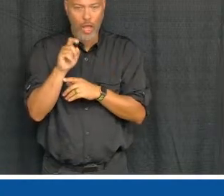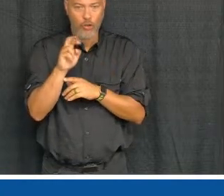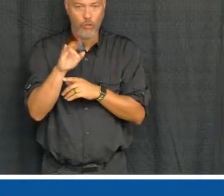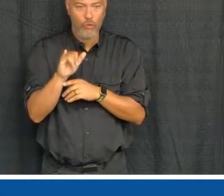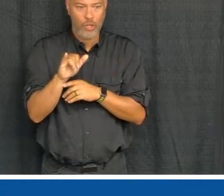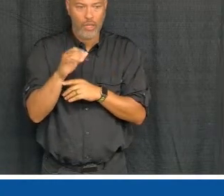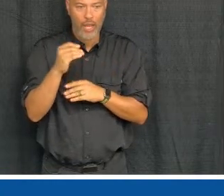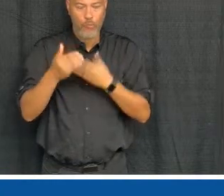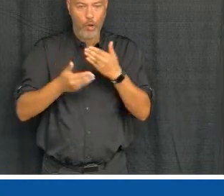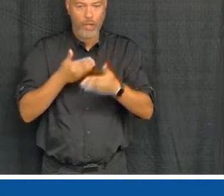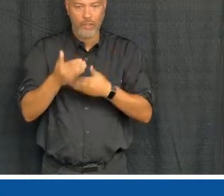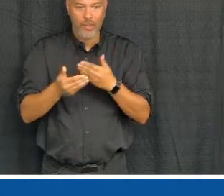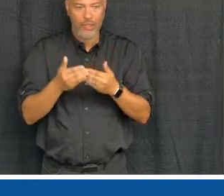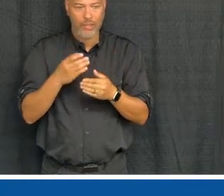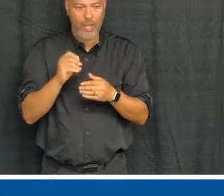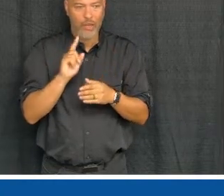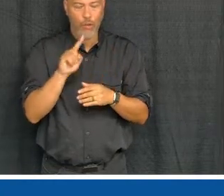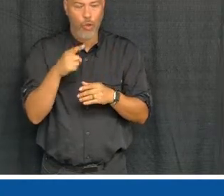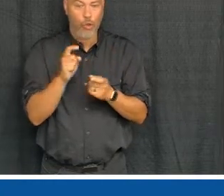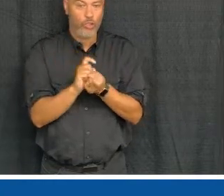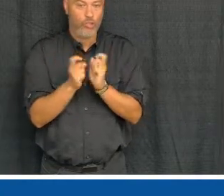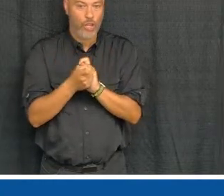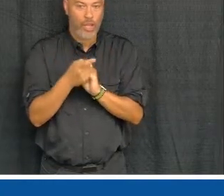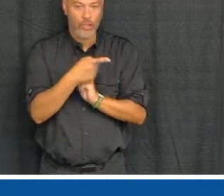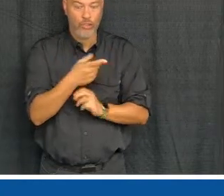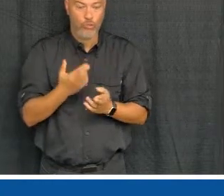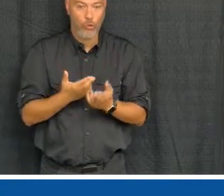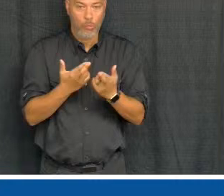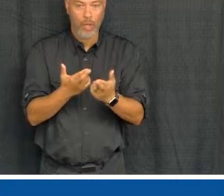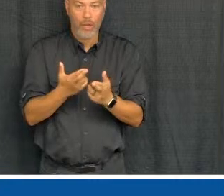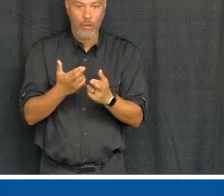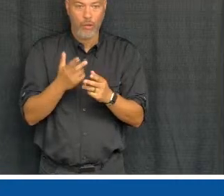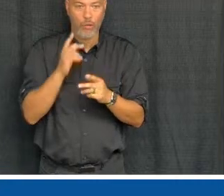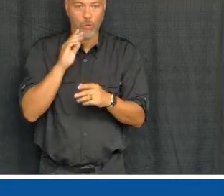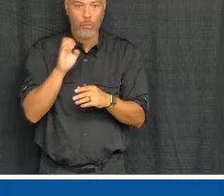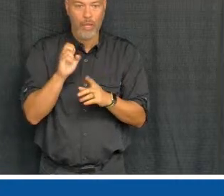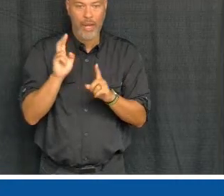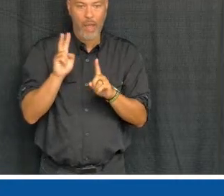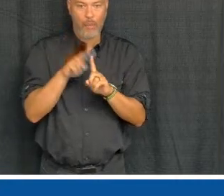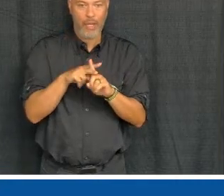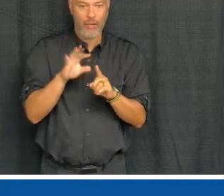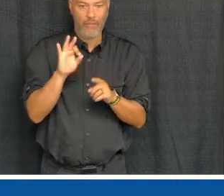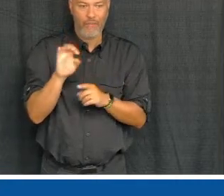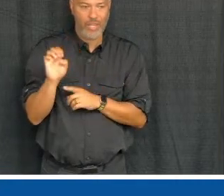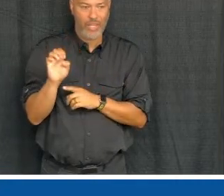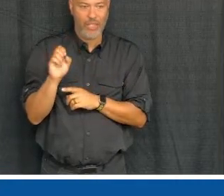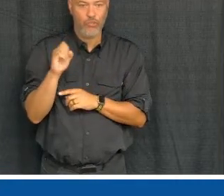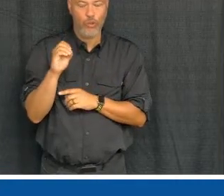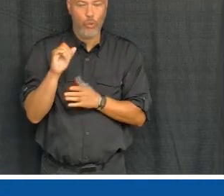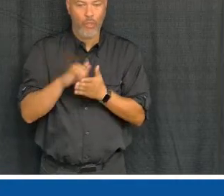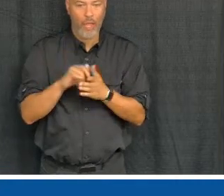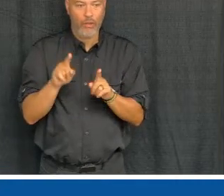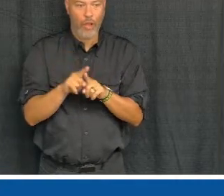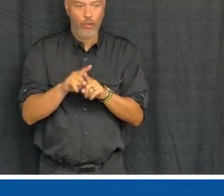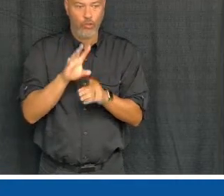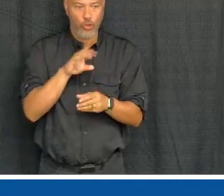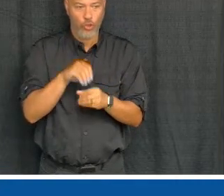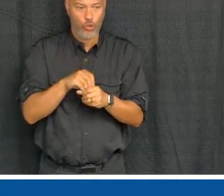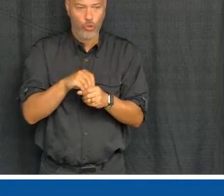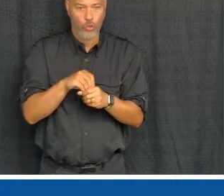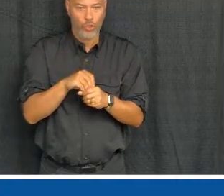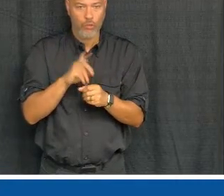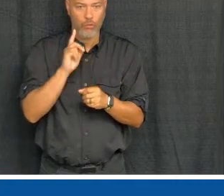application process. And the only change that she recommended was that there be an application fee. So that is also included in